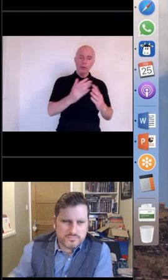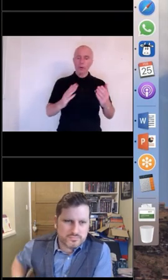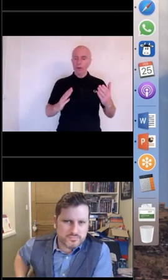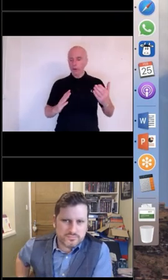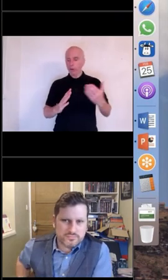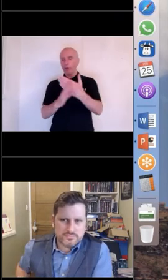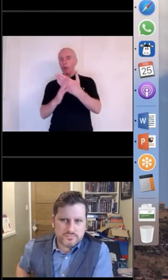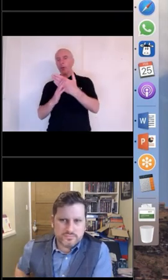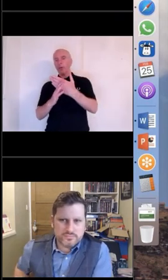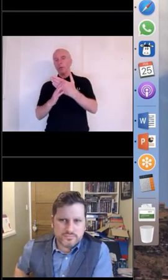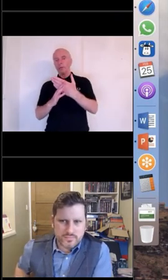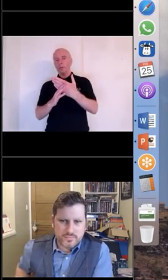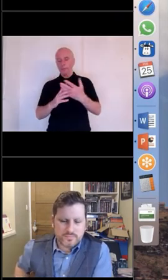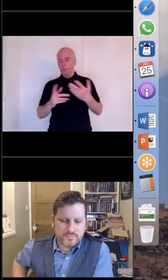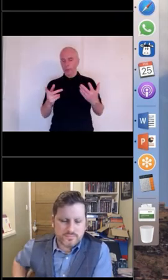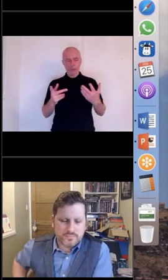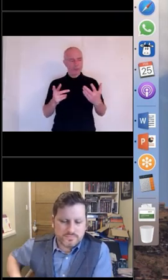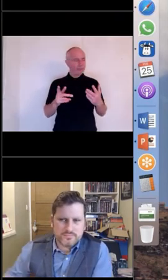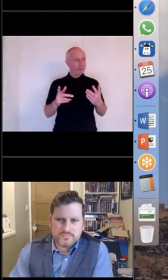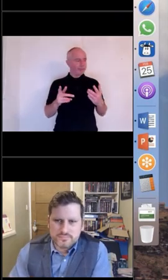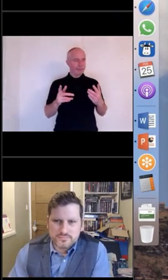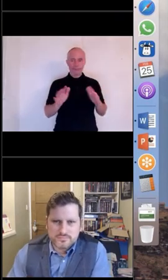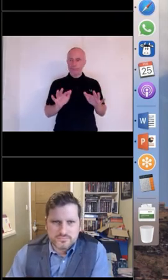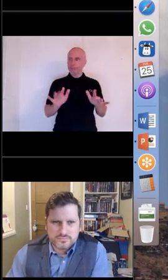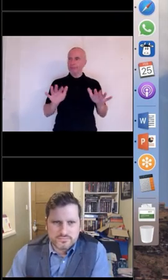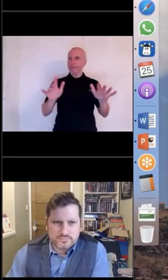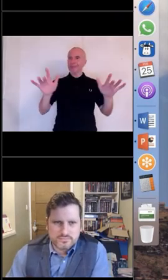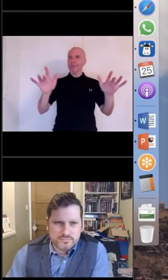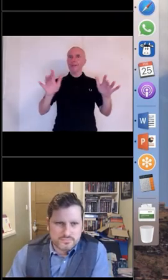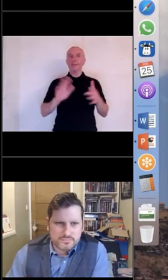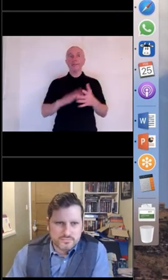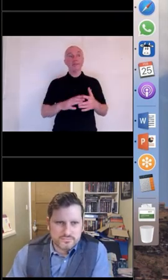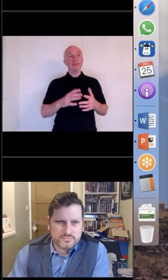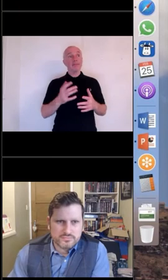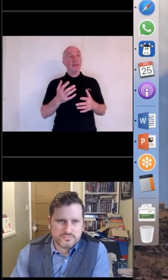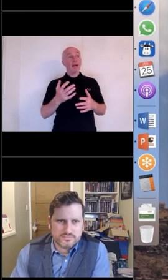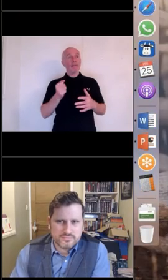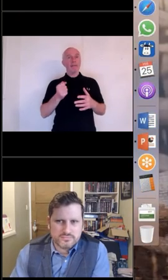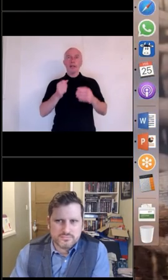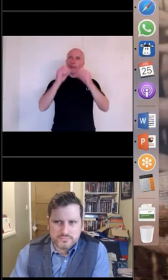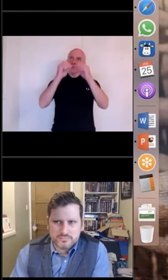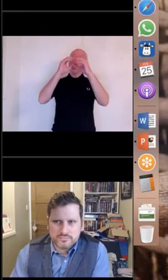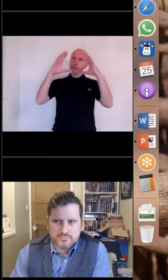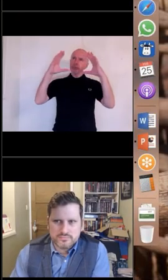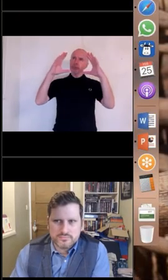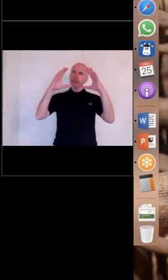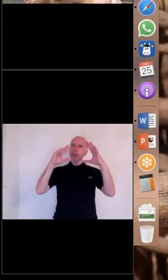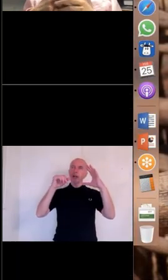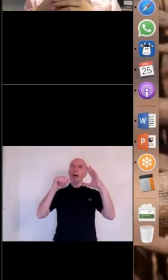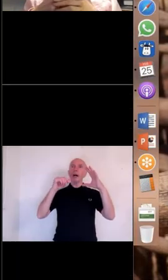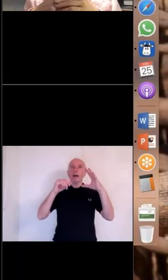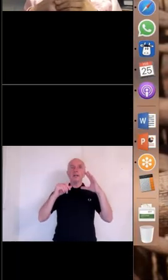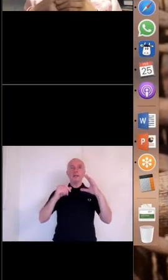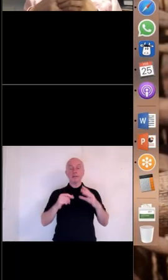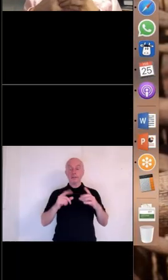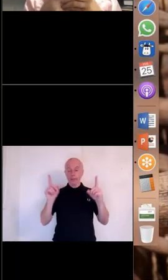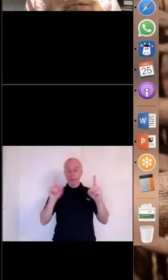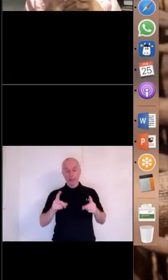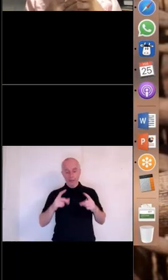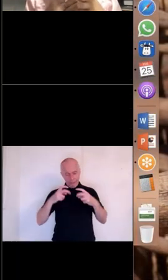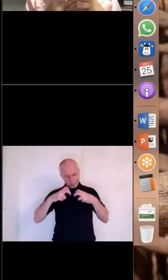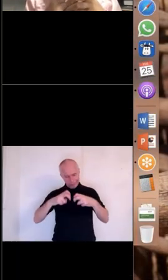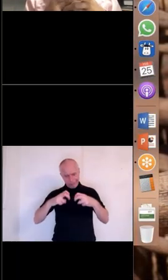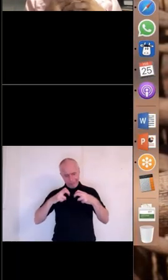interacting with a lot. There's a concept that's being worked on developed around the world around using anti